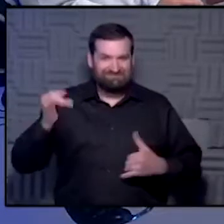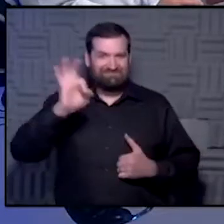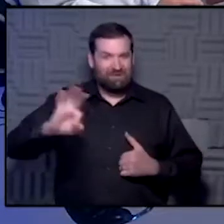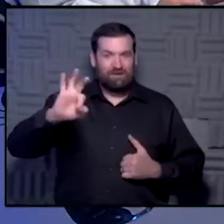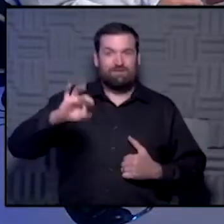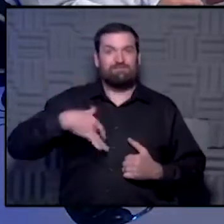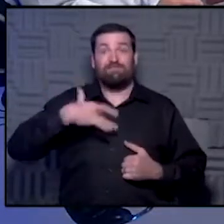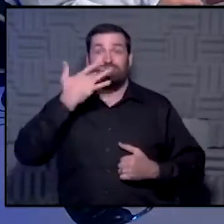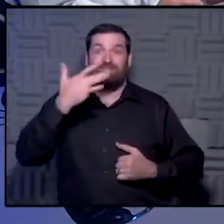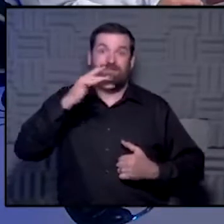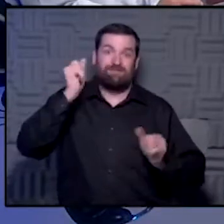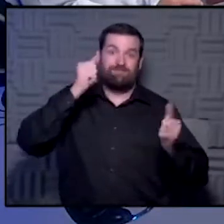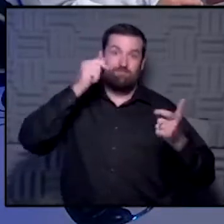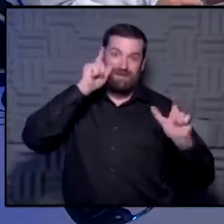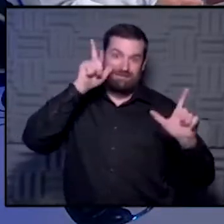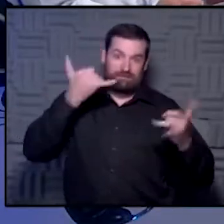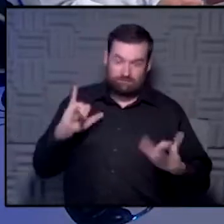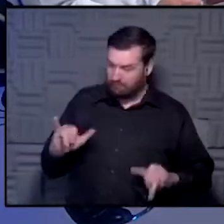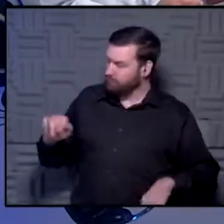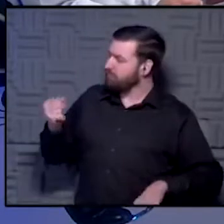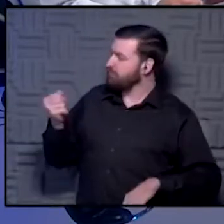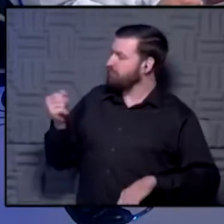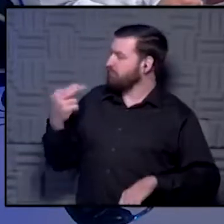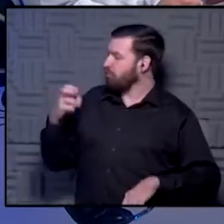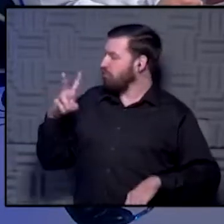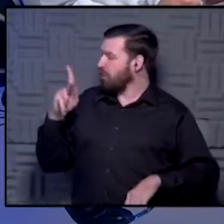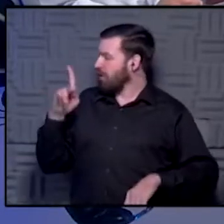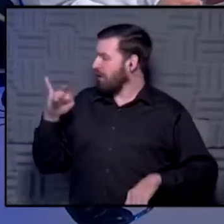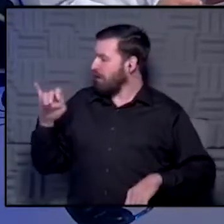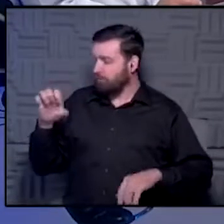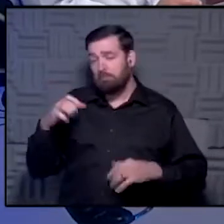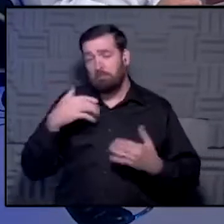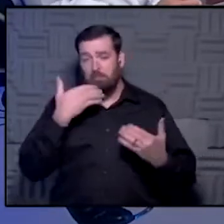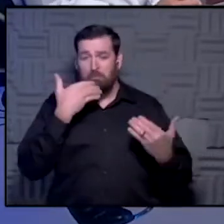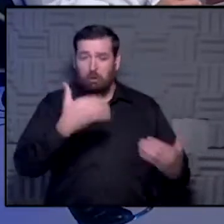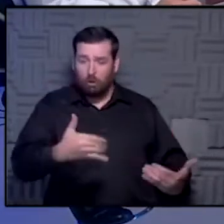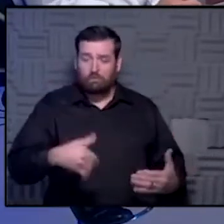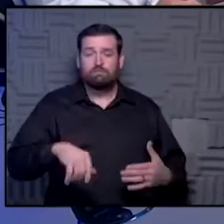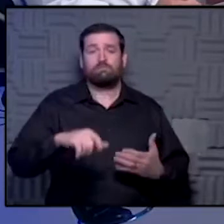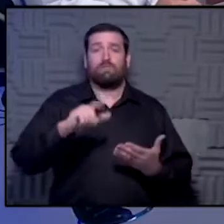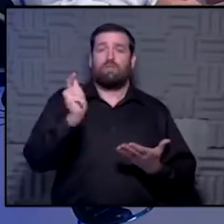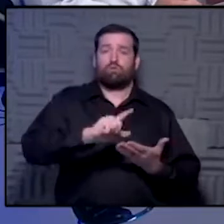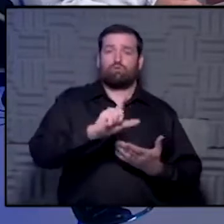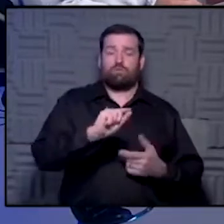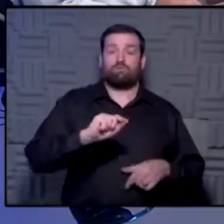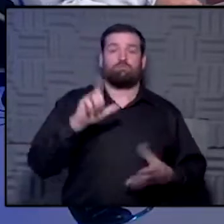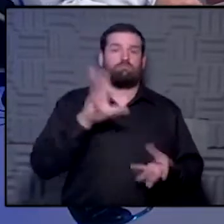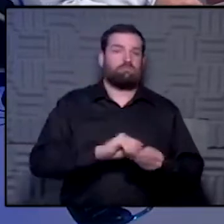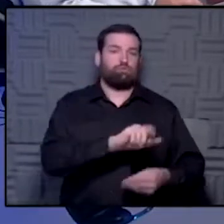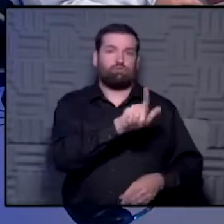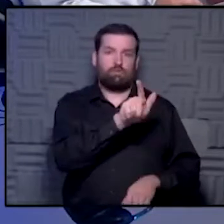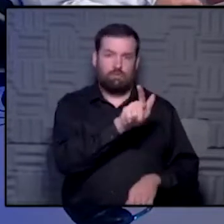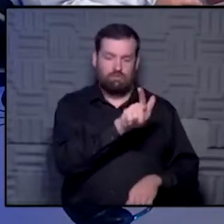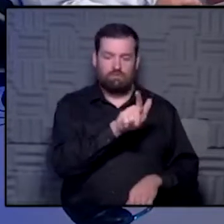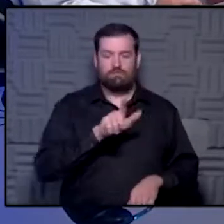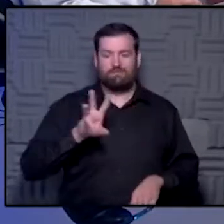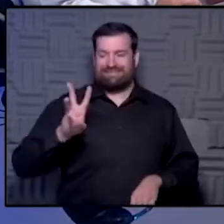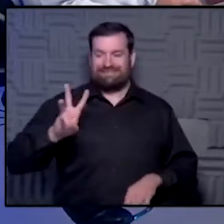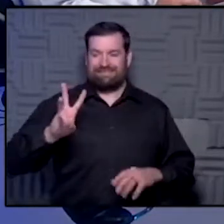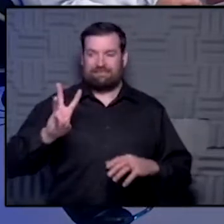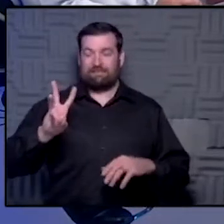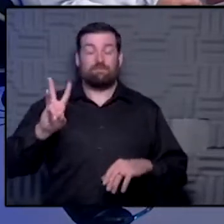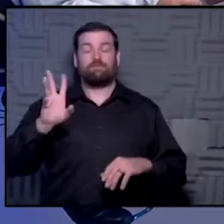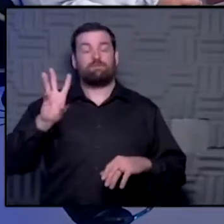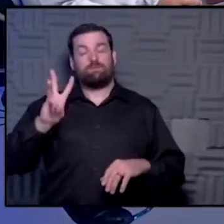still be awake. Yeah. Hawkeye, how are we doing? I think, we're doing pretty good still. We're in the low 20s. We have 21 today, 6 on